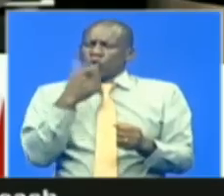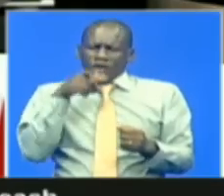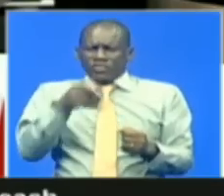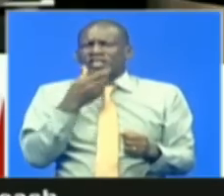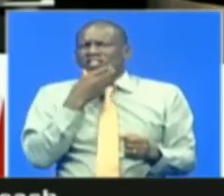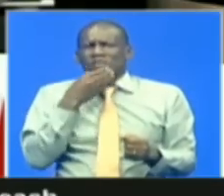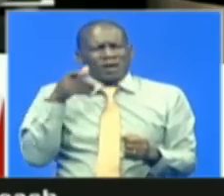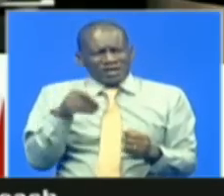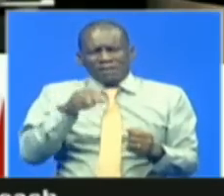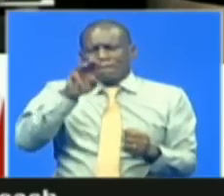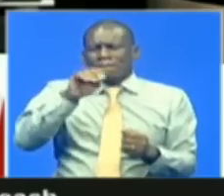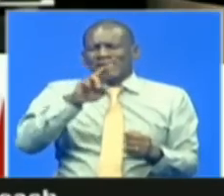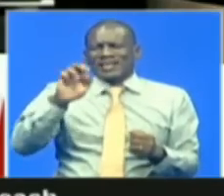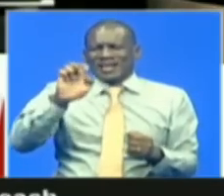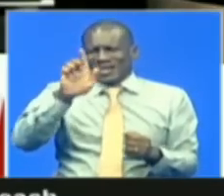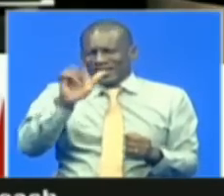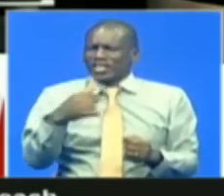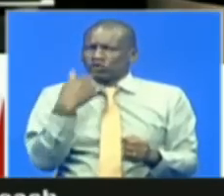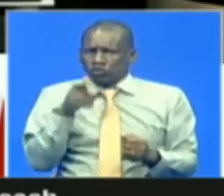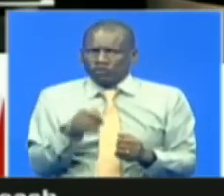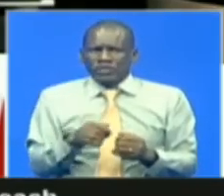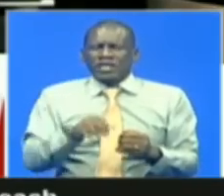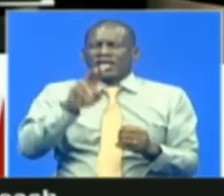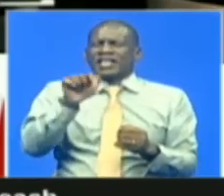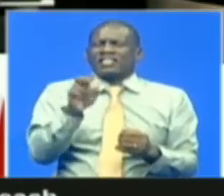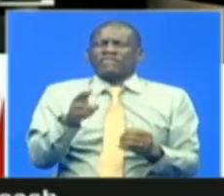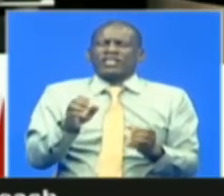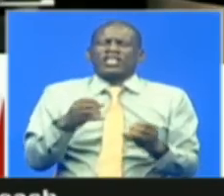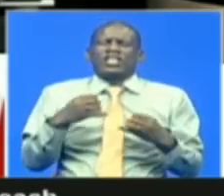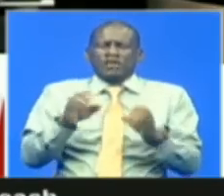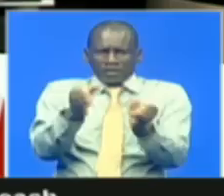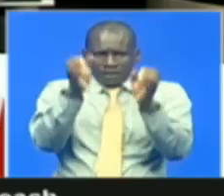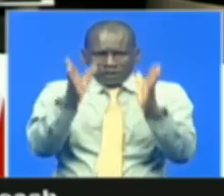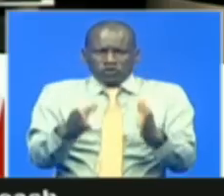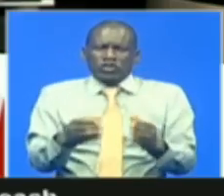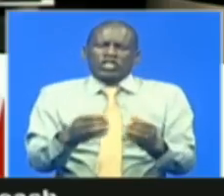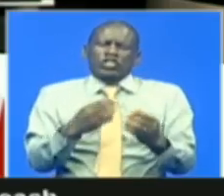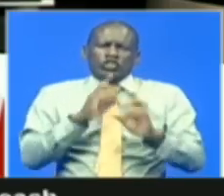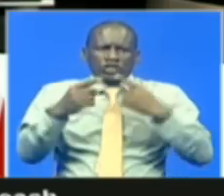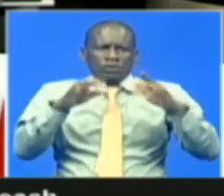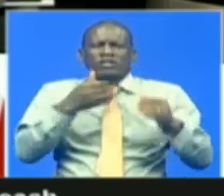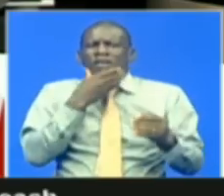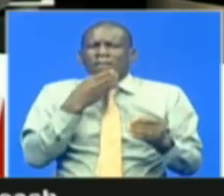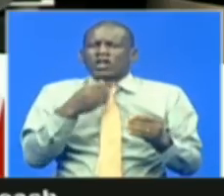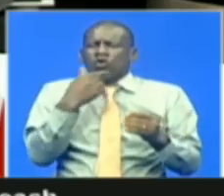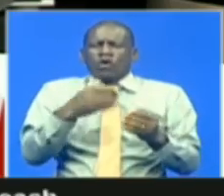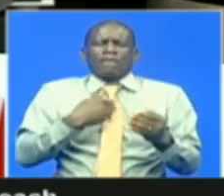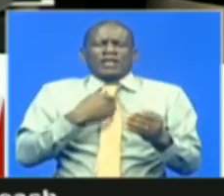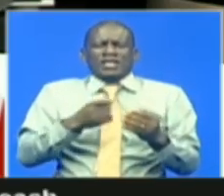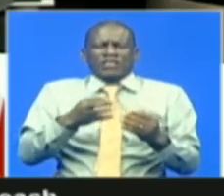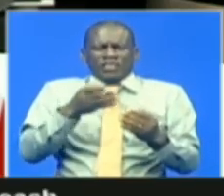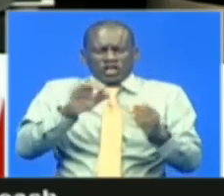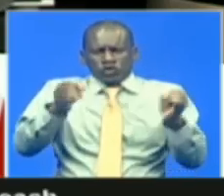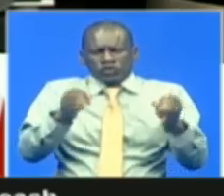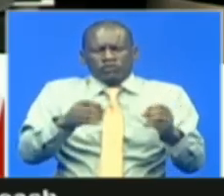man, Merali? NTV's Silas Apollo reports on the man who has been in the news in recent weeks for all the wrong reasons and